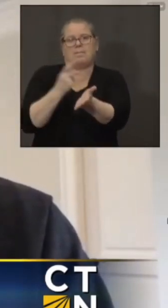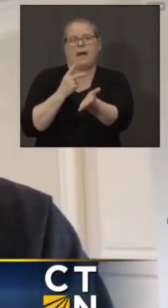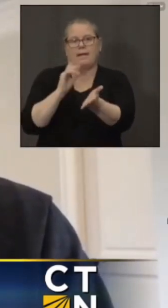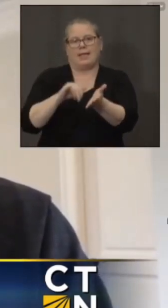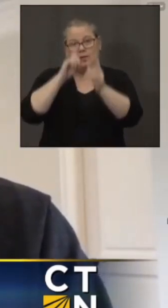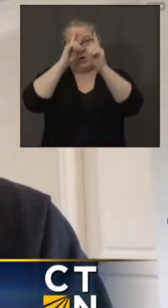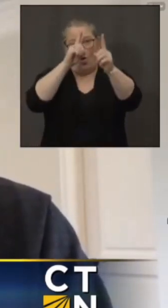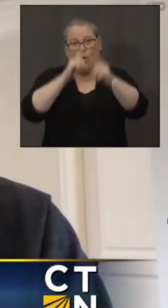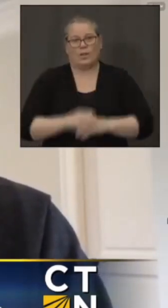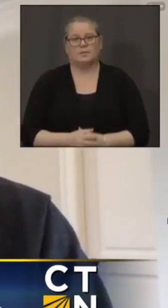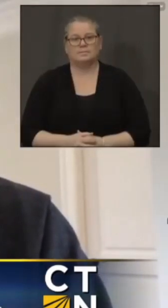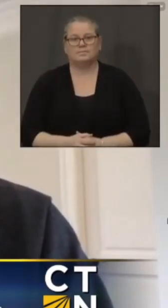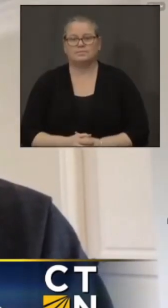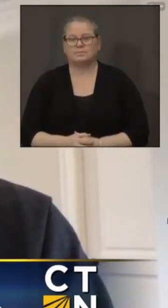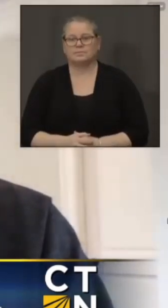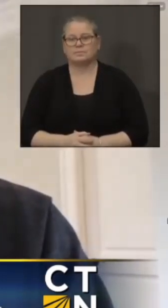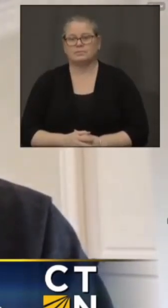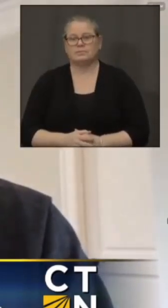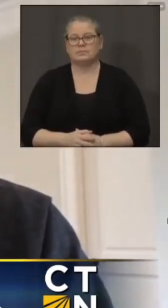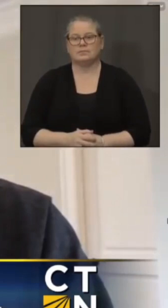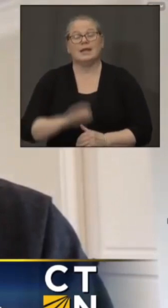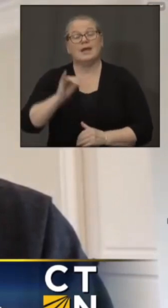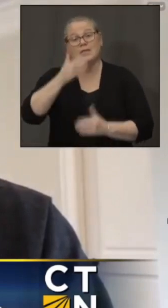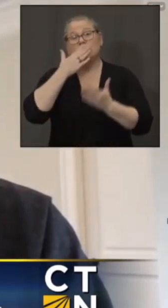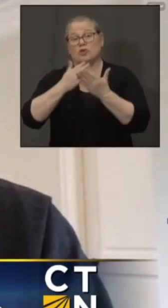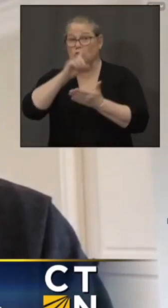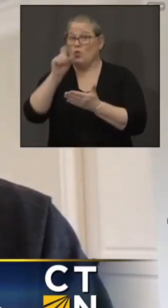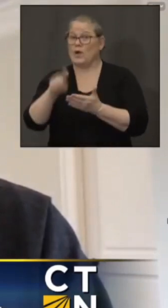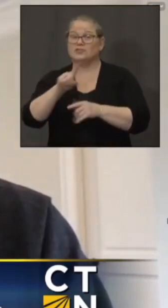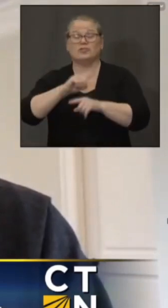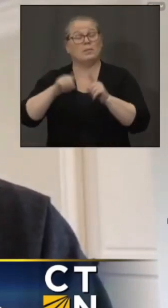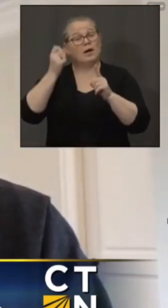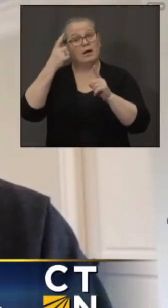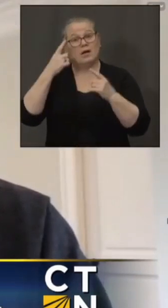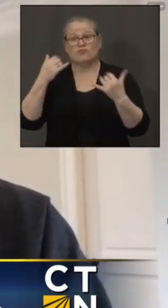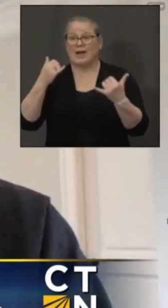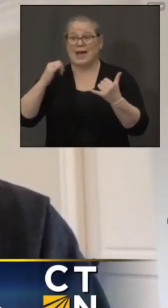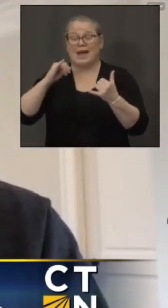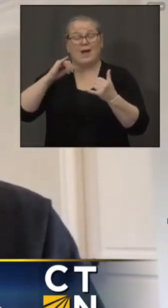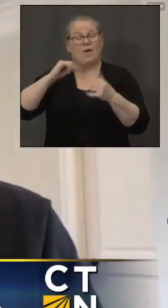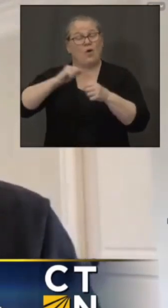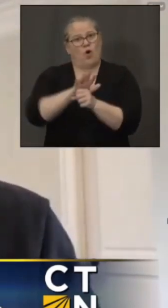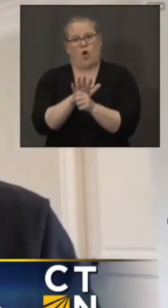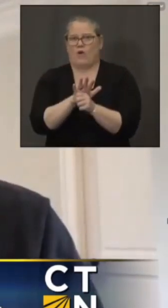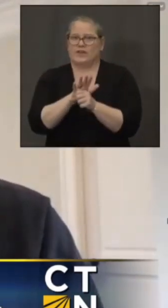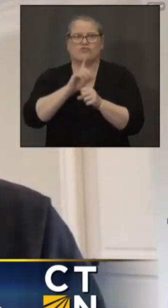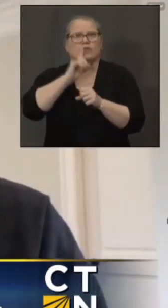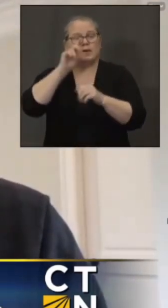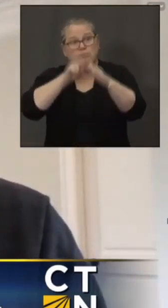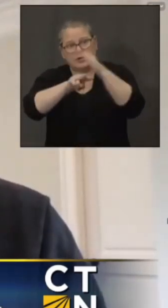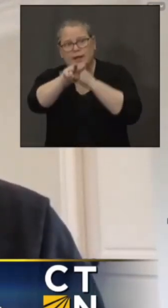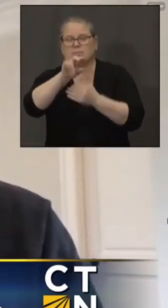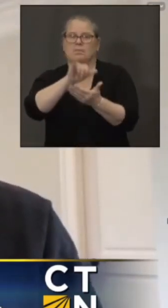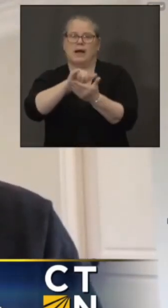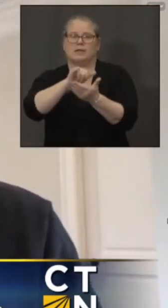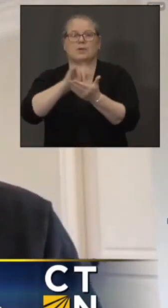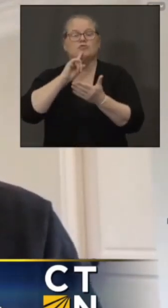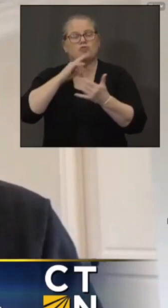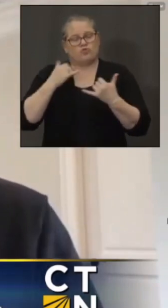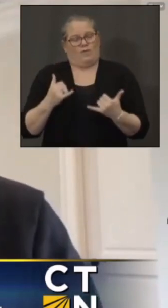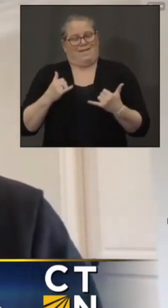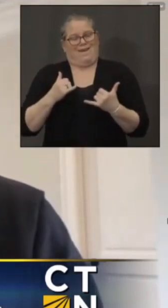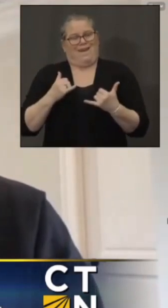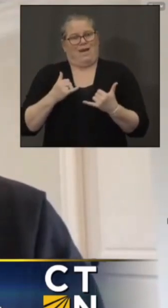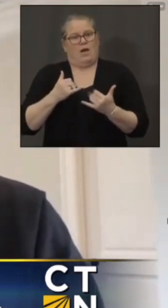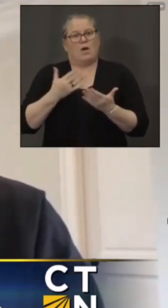proposition. They're risky in normal times, but COVID's been very unpredictable. So we look at a lot of the current economic indicators in terms of